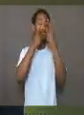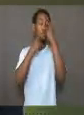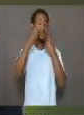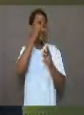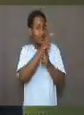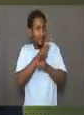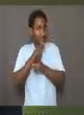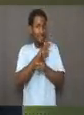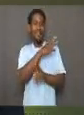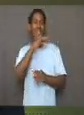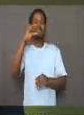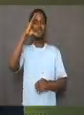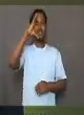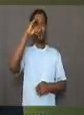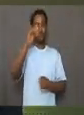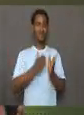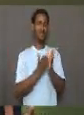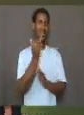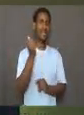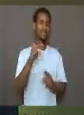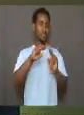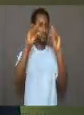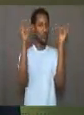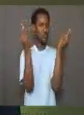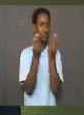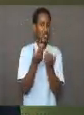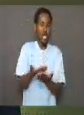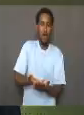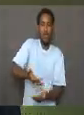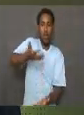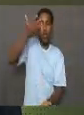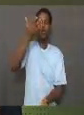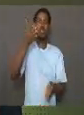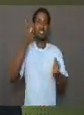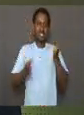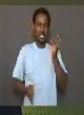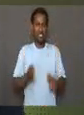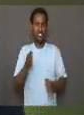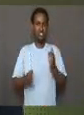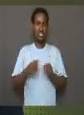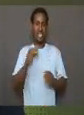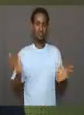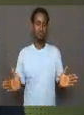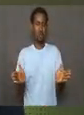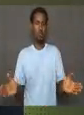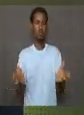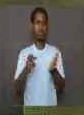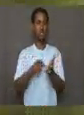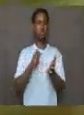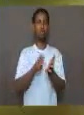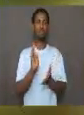and Human Rights Commission in upholding justice and promoting